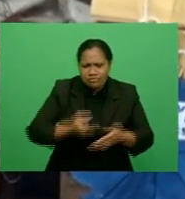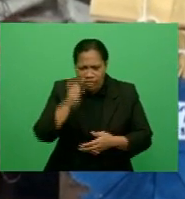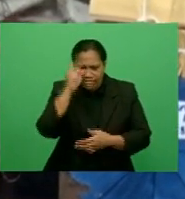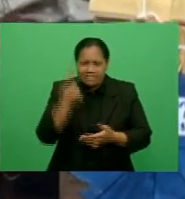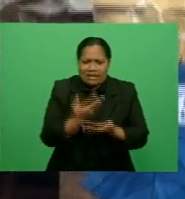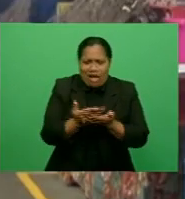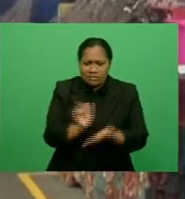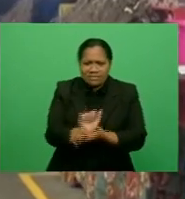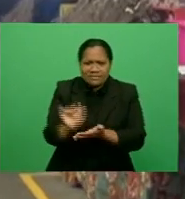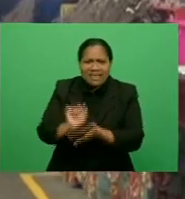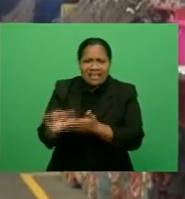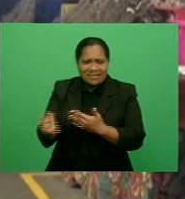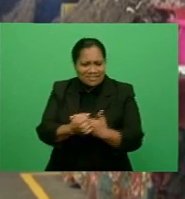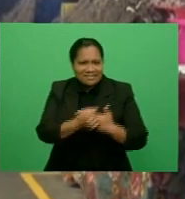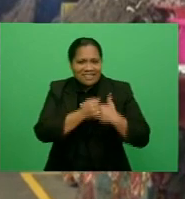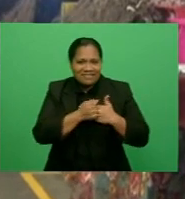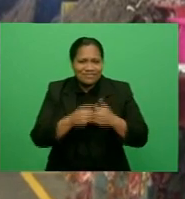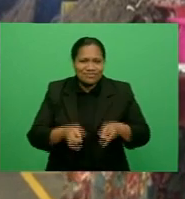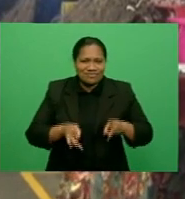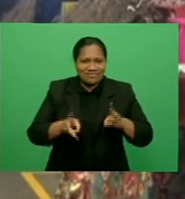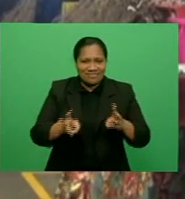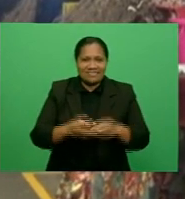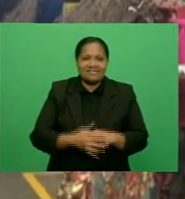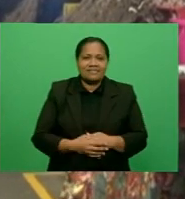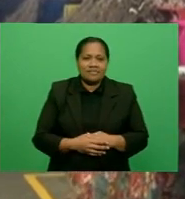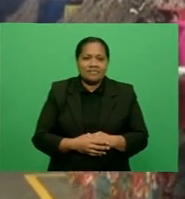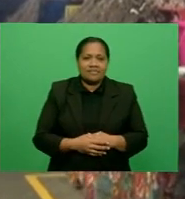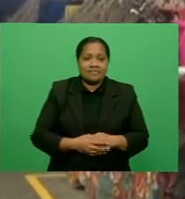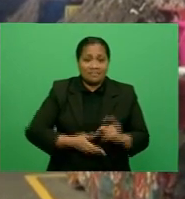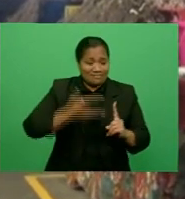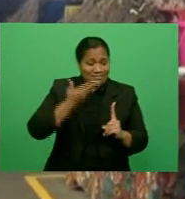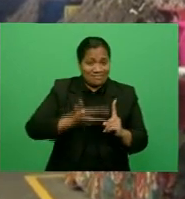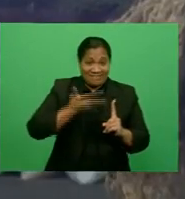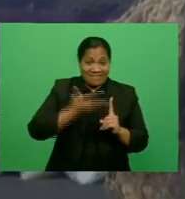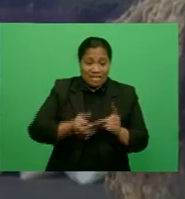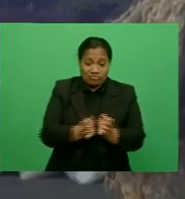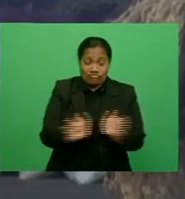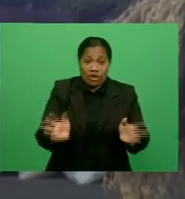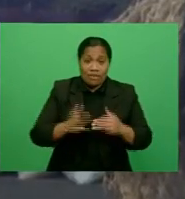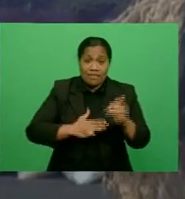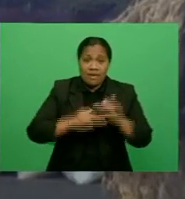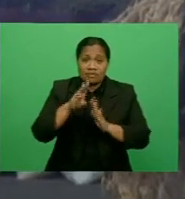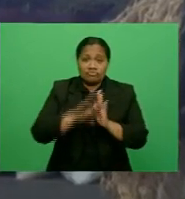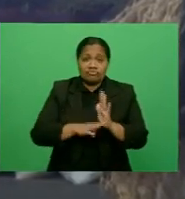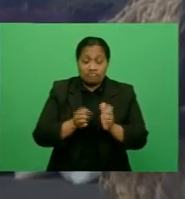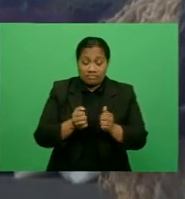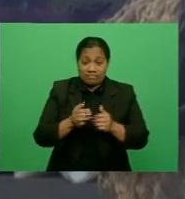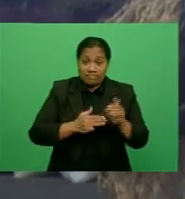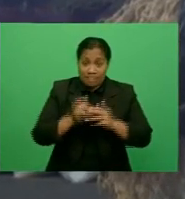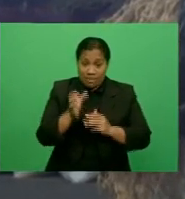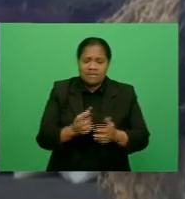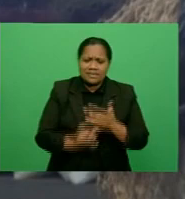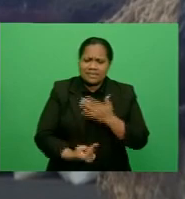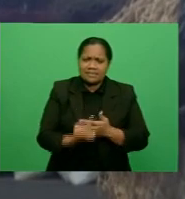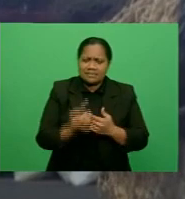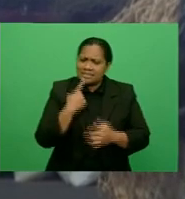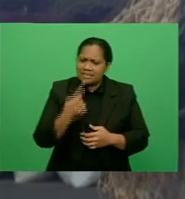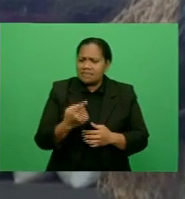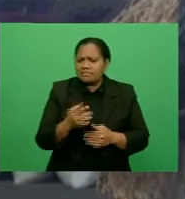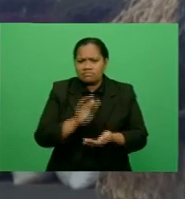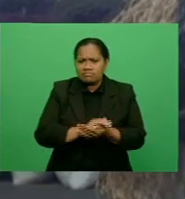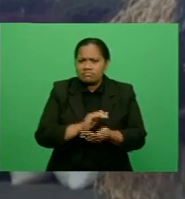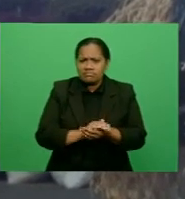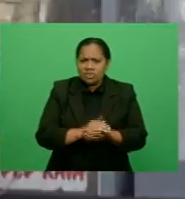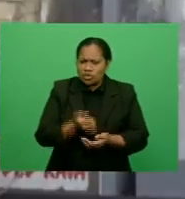food and safety standards. General Manager Sales George Kotambalavu says kava is consumed widely, and its quality should not be